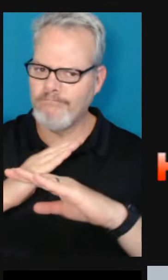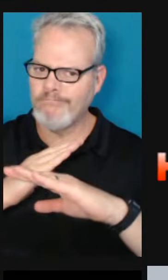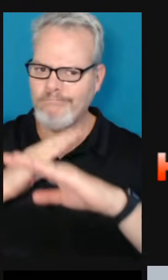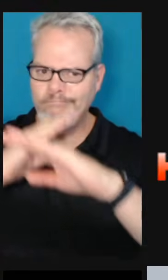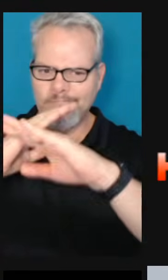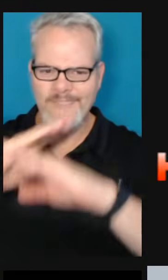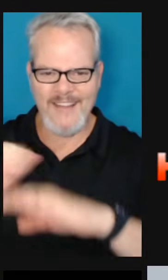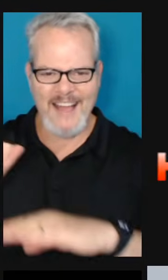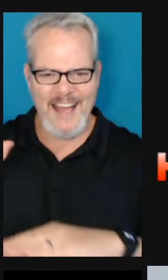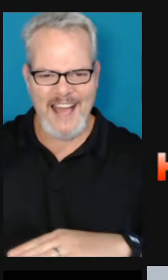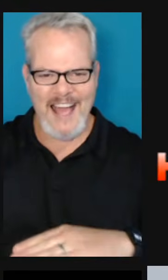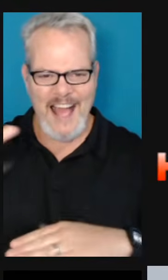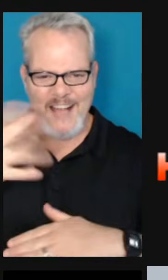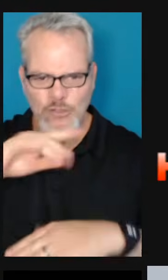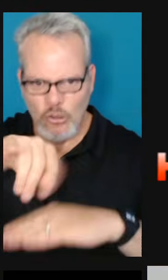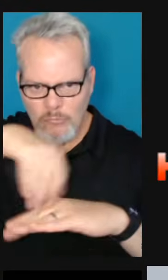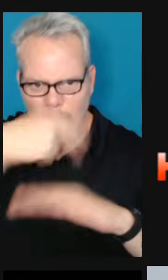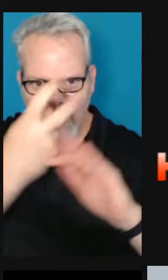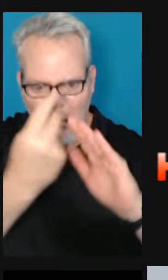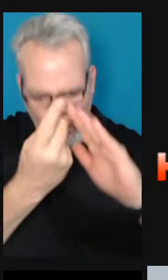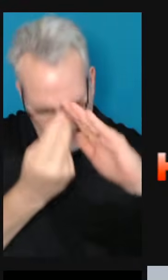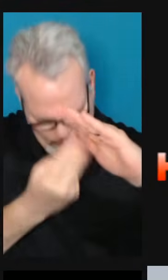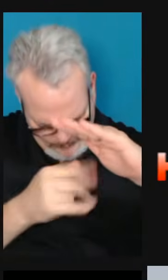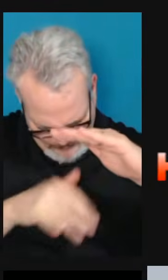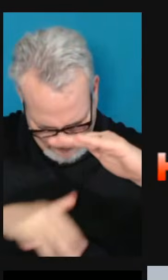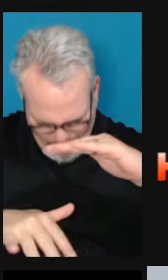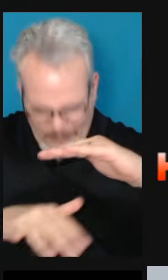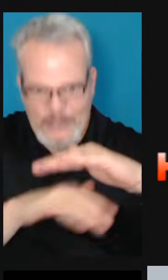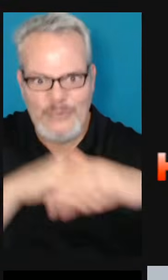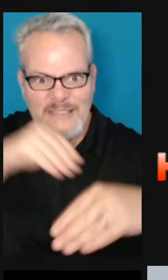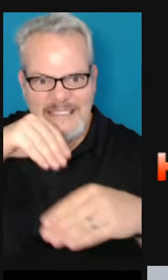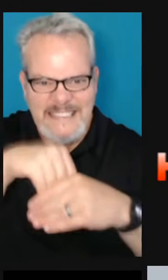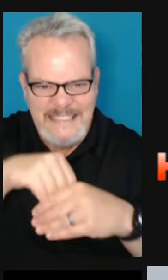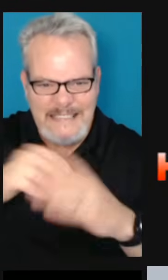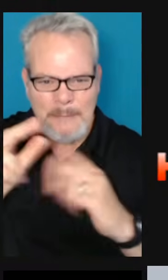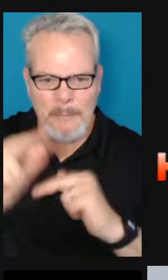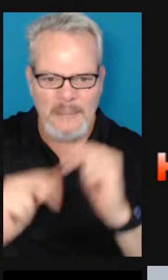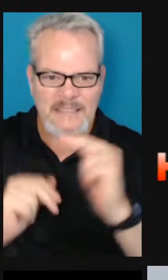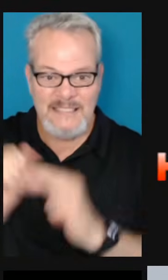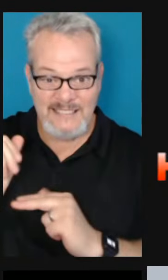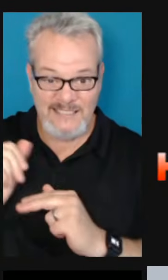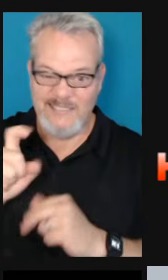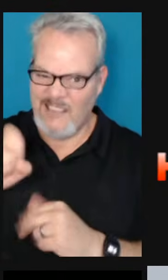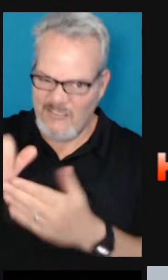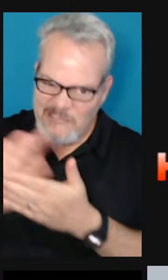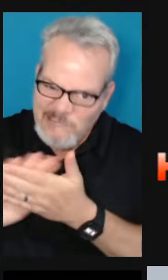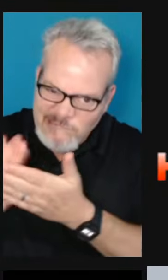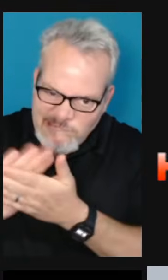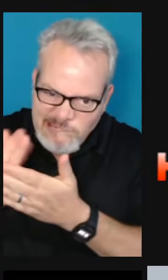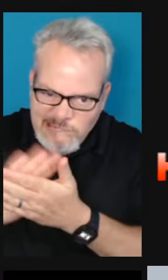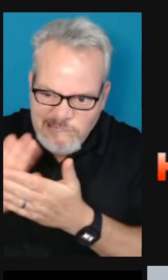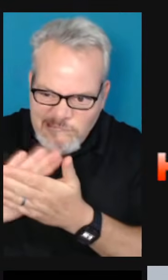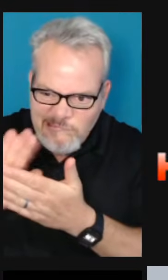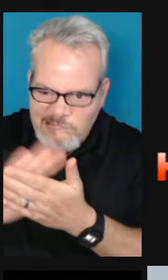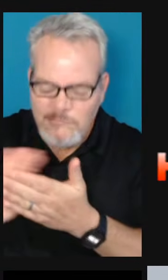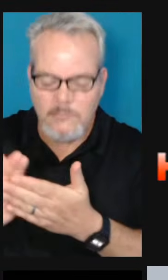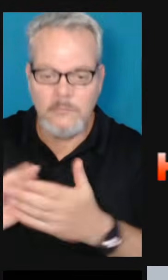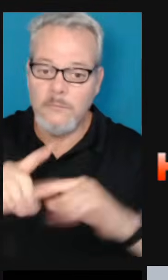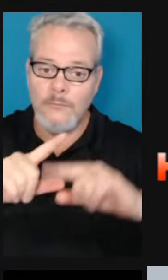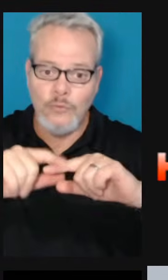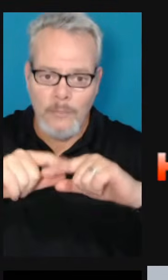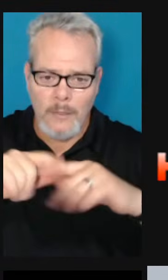you got to clean everything up inside as well. So depending on how much wind or